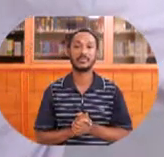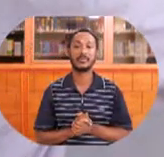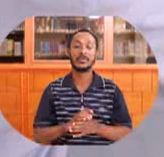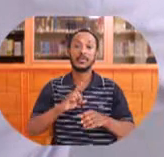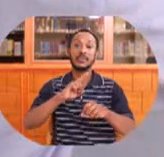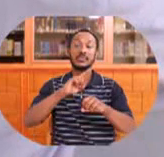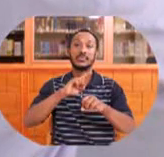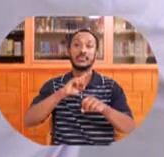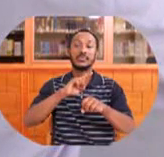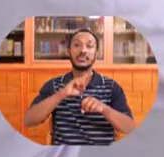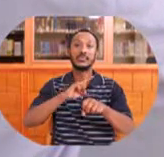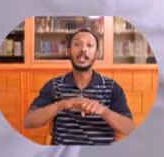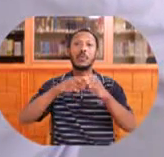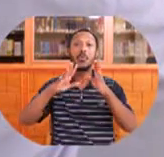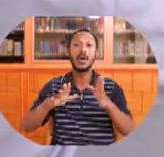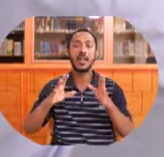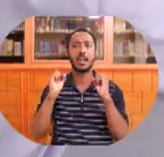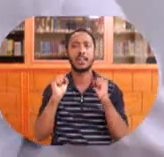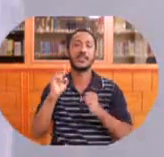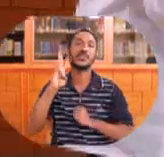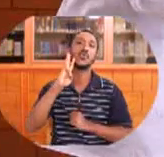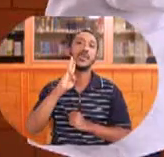hardness of water.